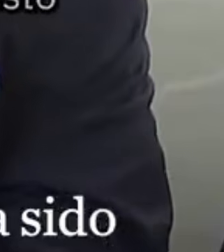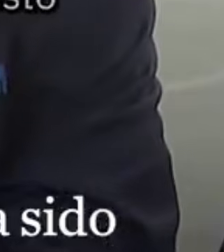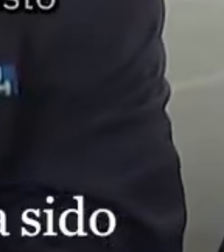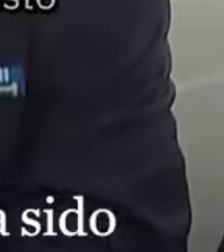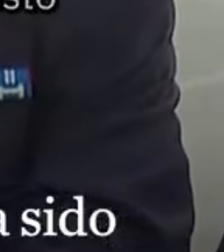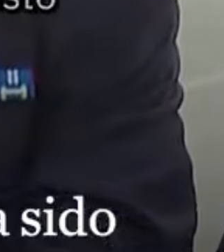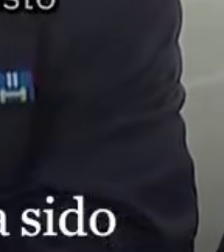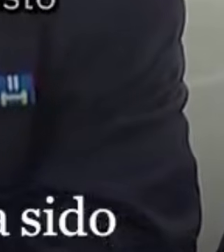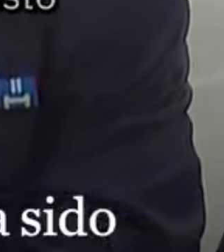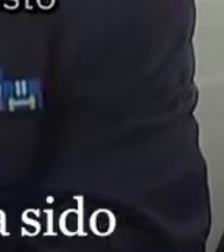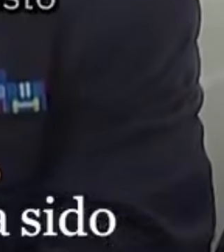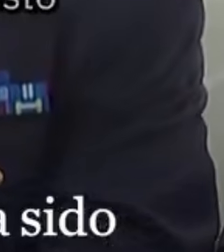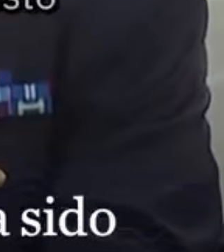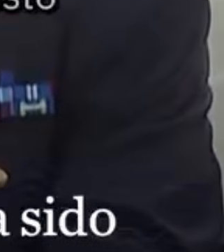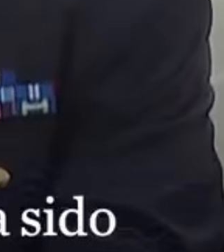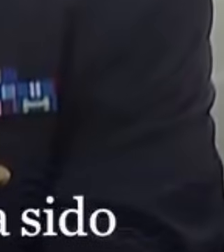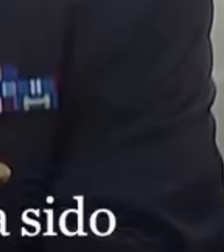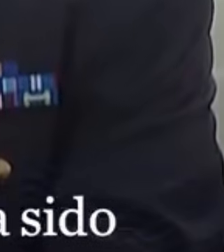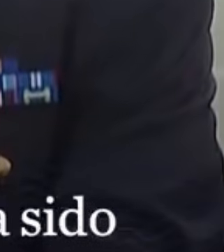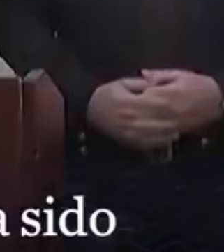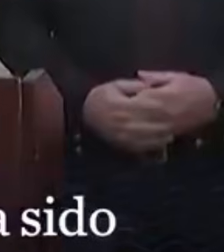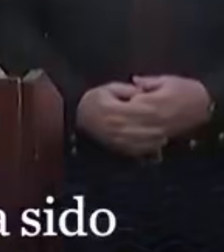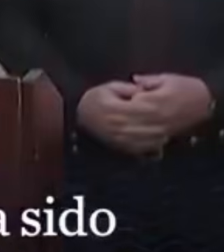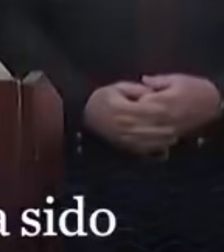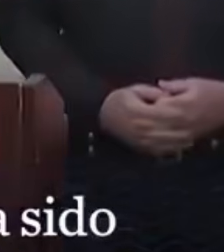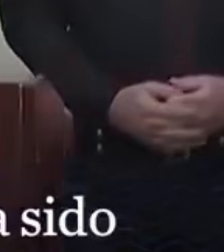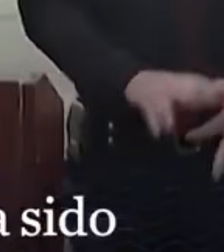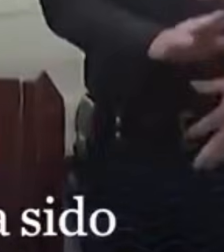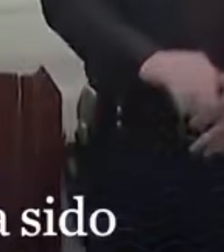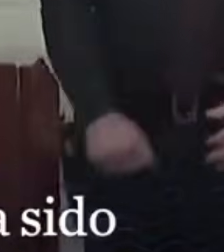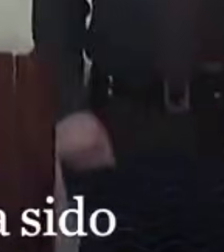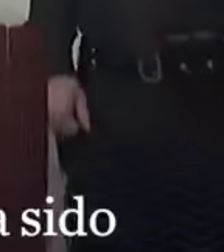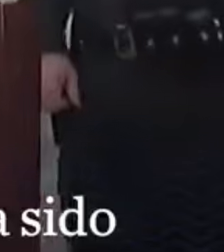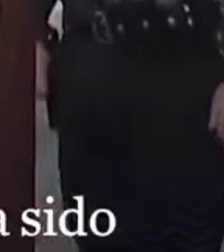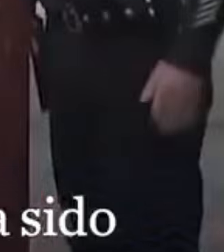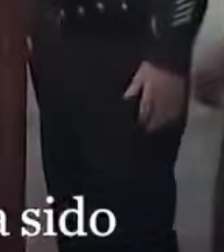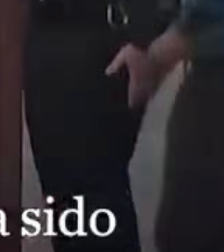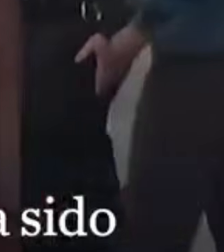and Canadian law enforcement that took part in this. Thank you.